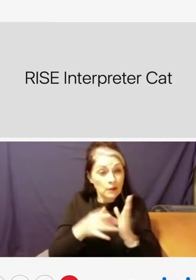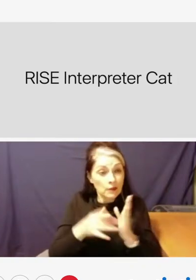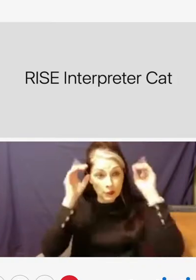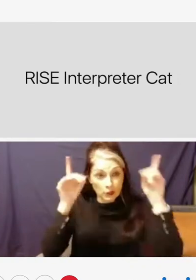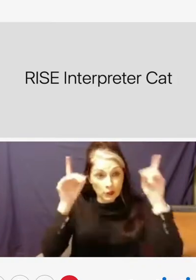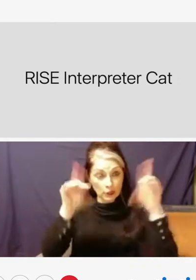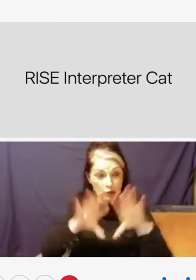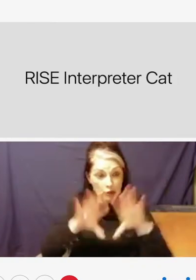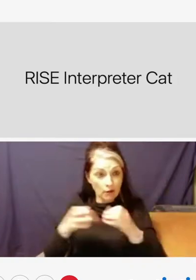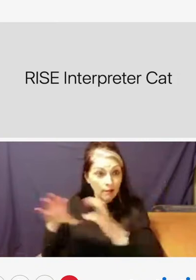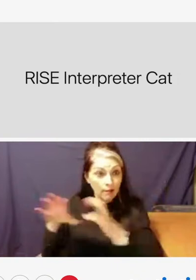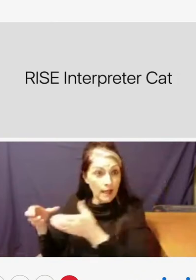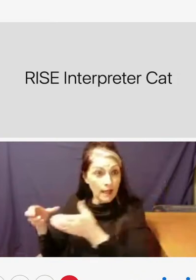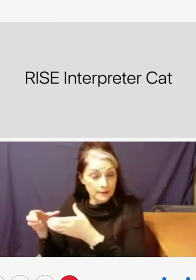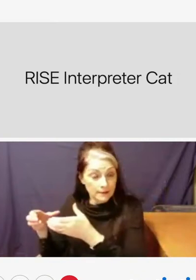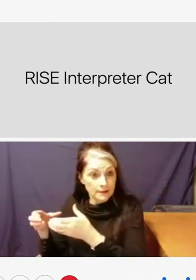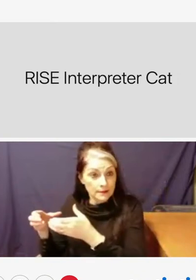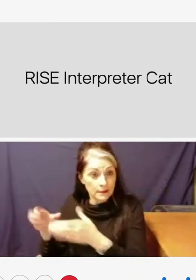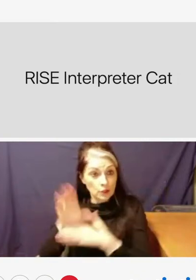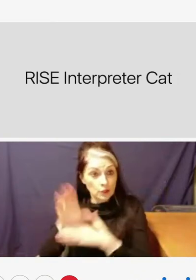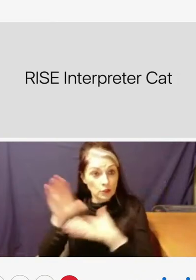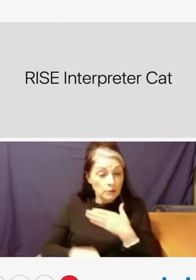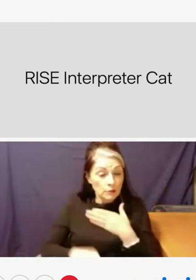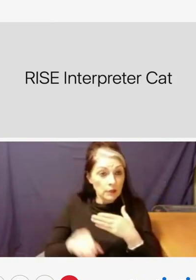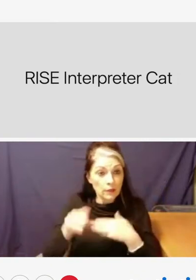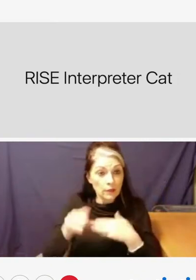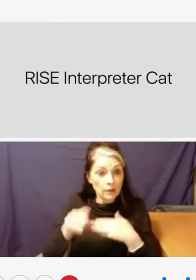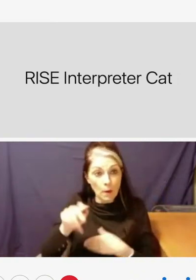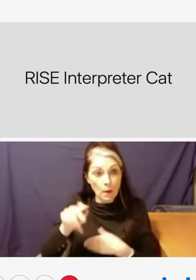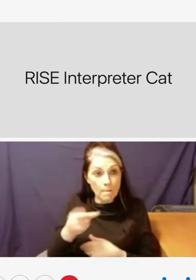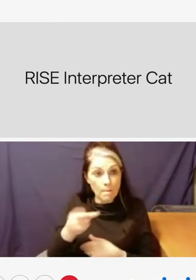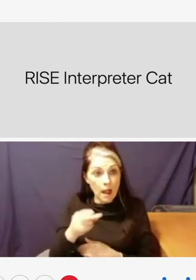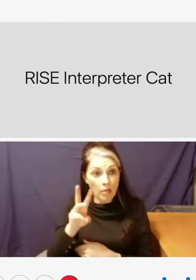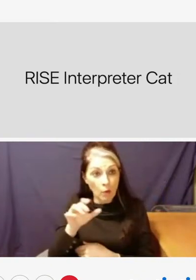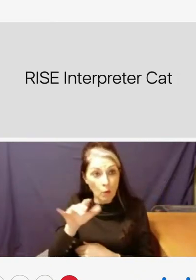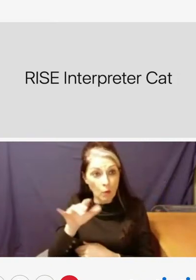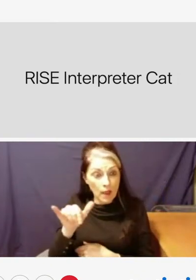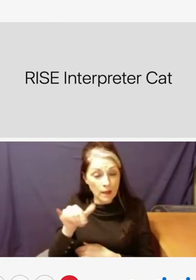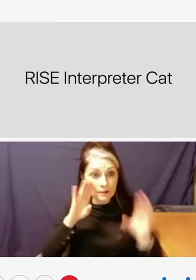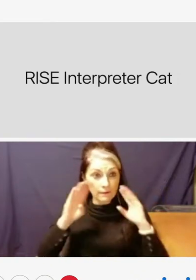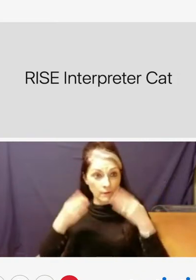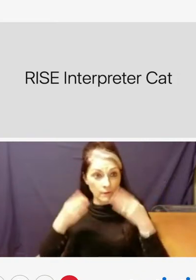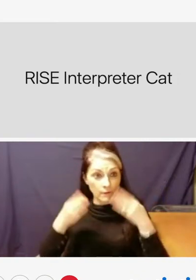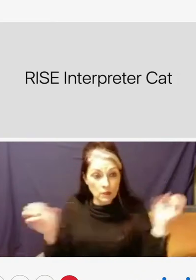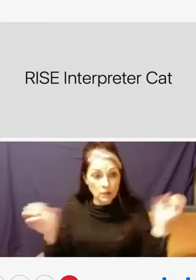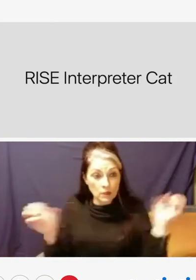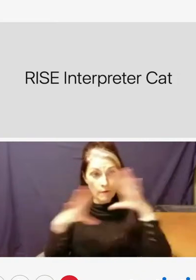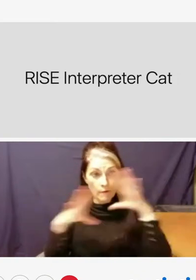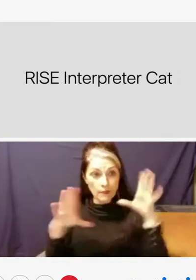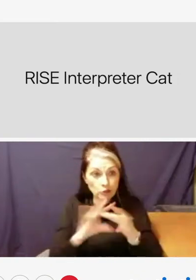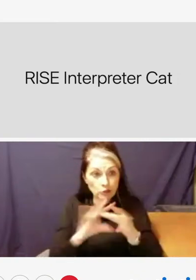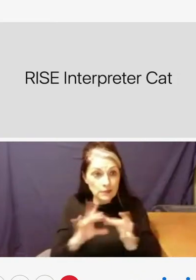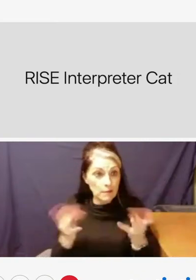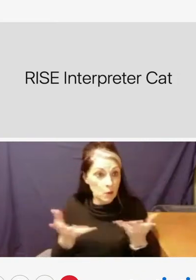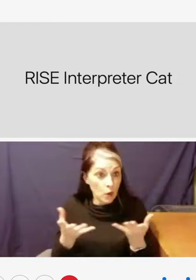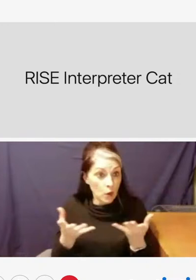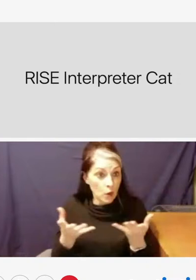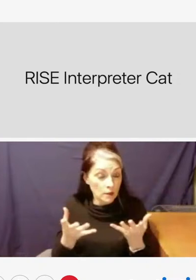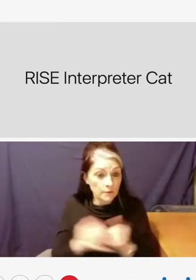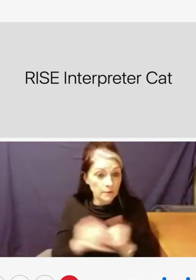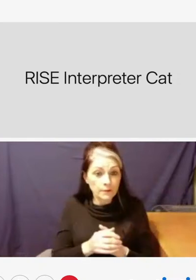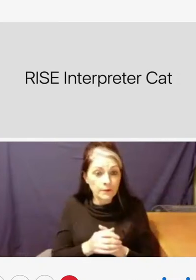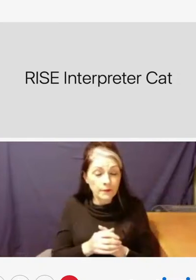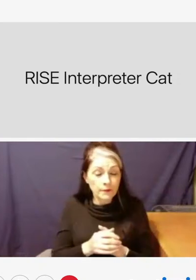complete their Pathways so that's really our focus and our VIs statement uh it's pretty extensive but it talks about this